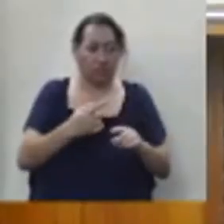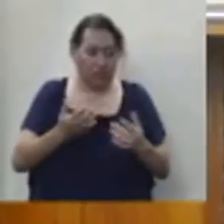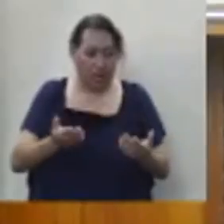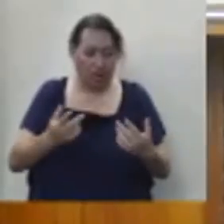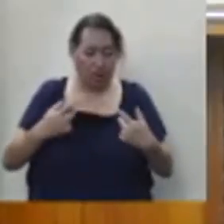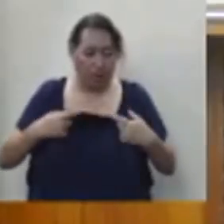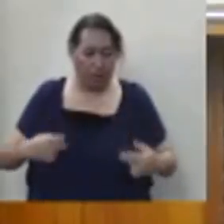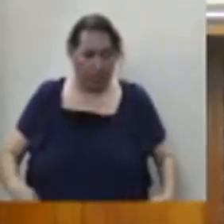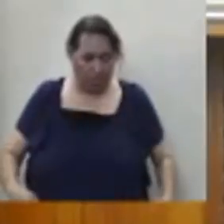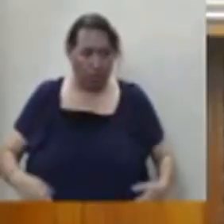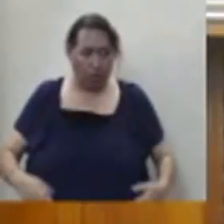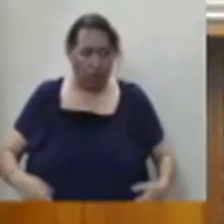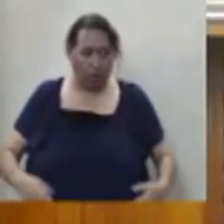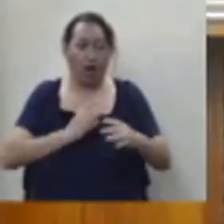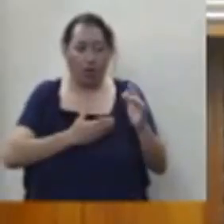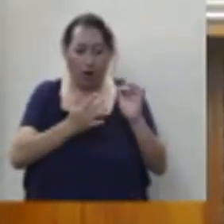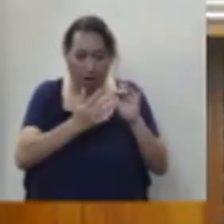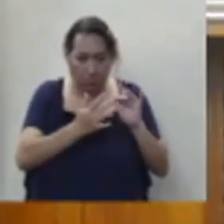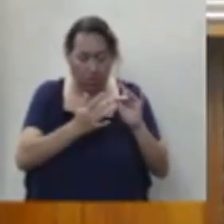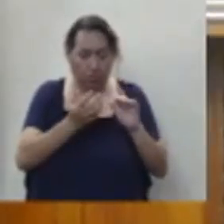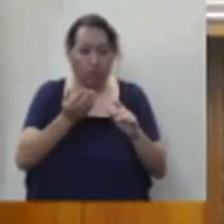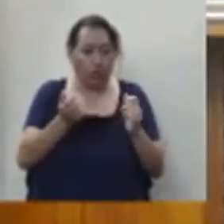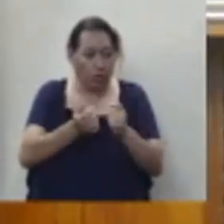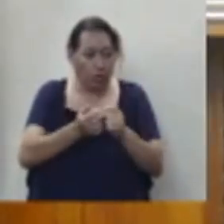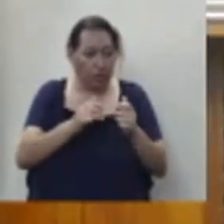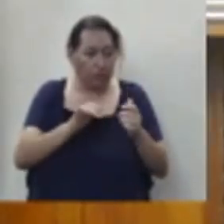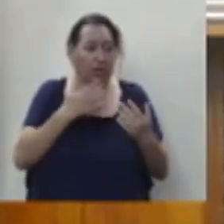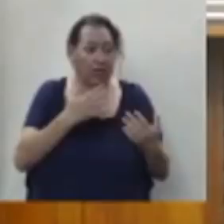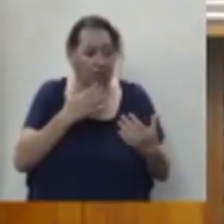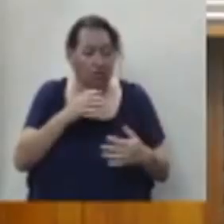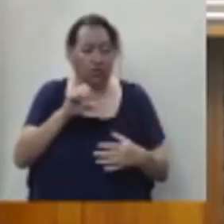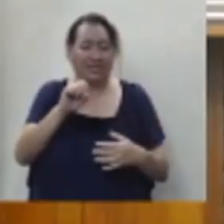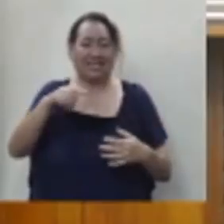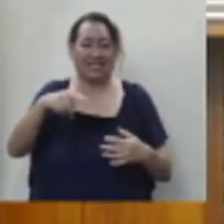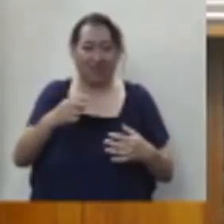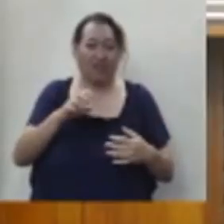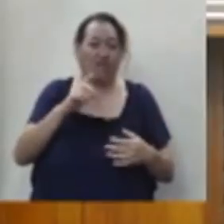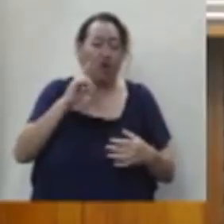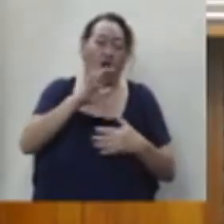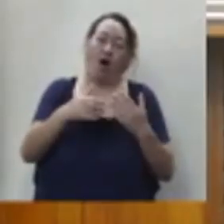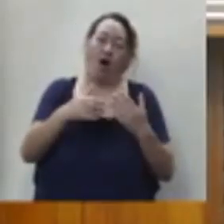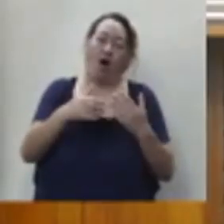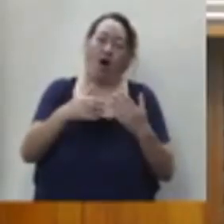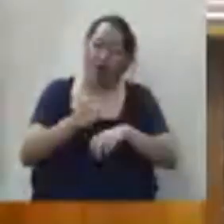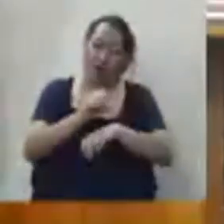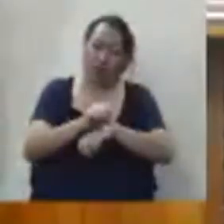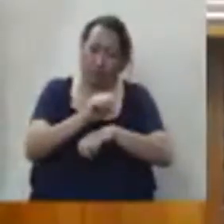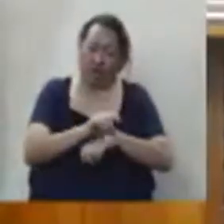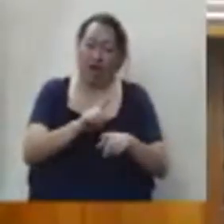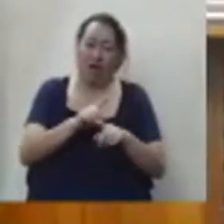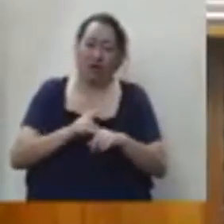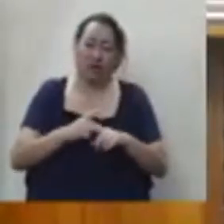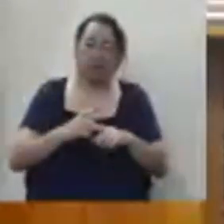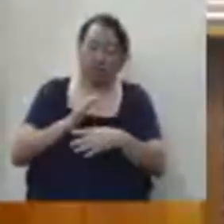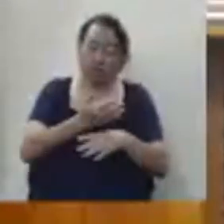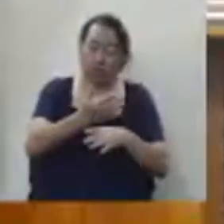Services through our contacts with US CDC. And thank you, Stephanie, for all your hard work that we are here today to share our